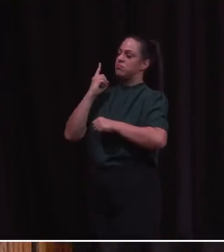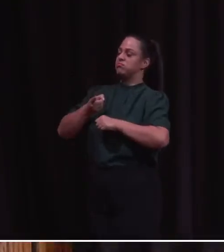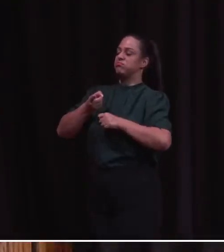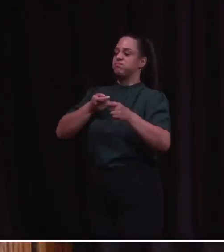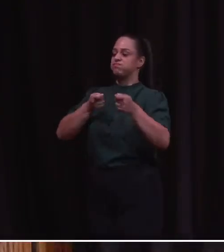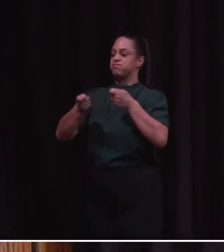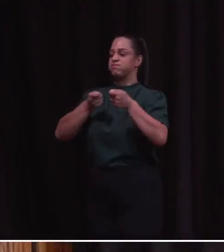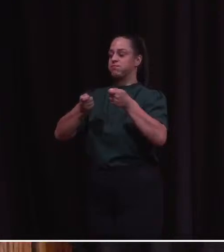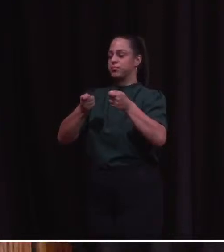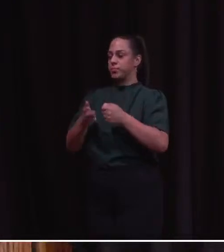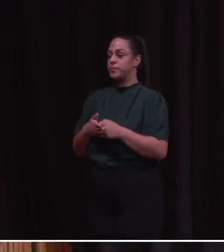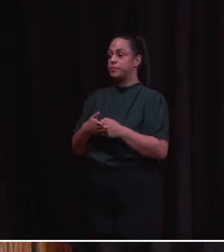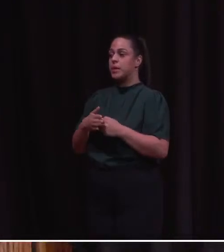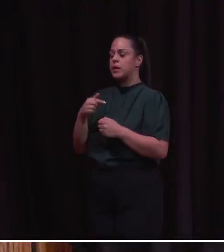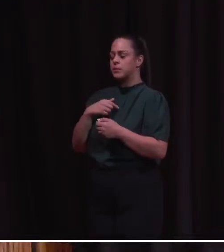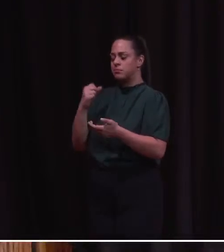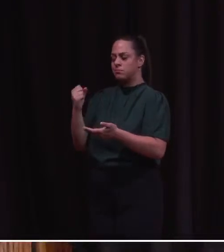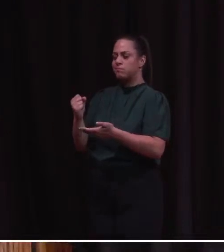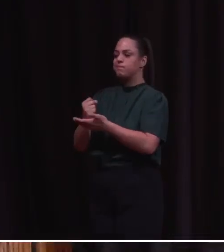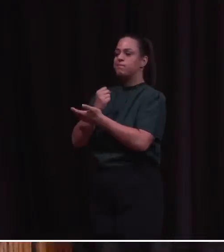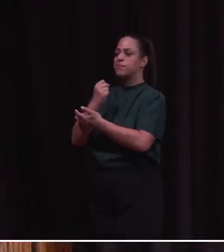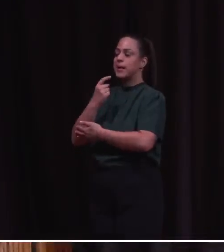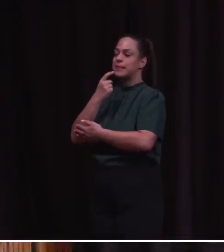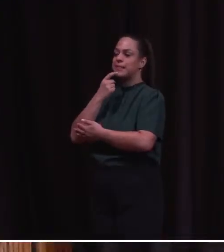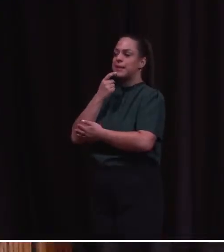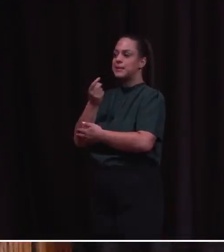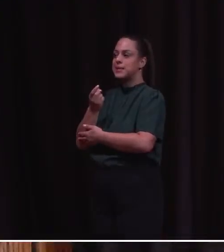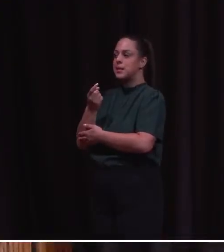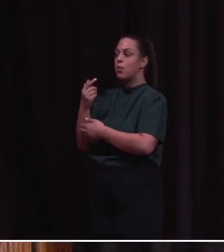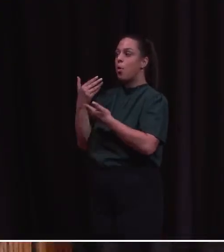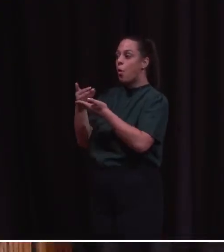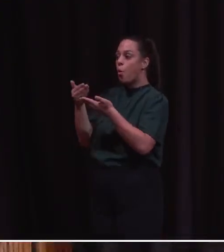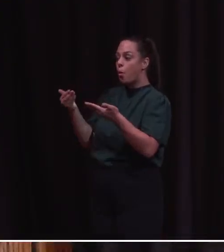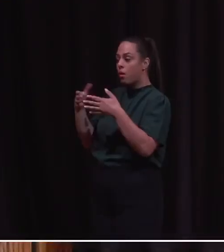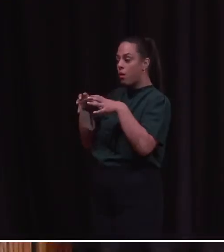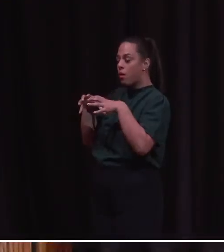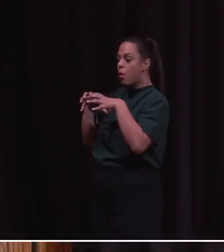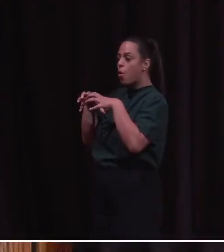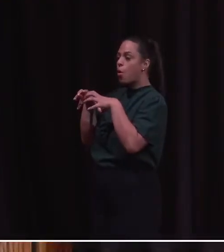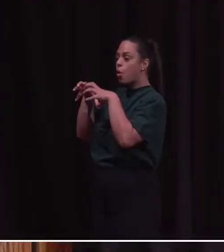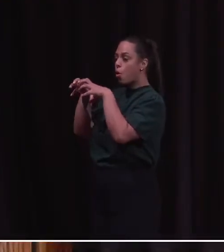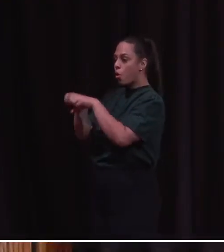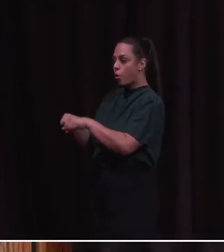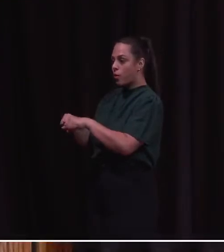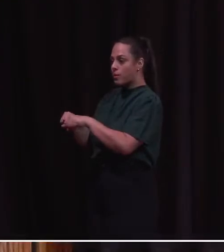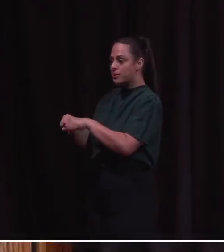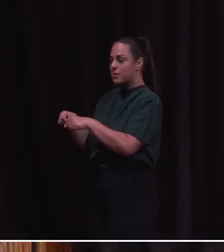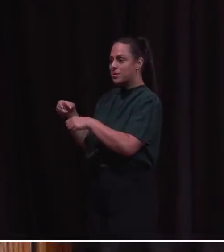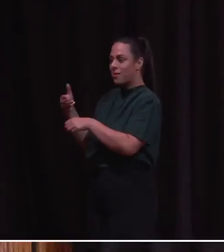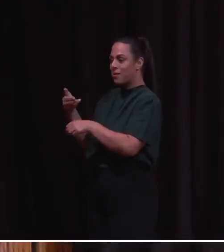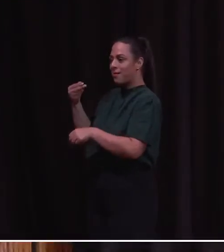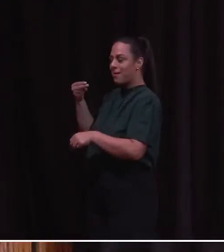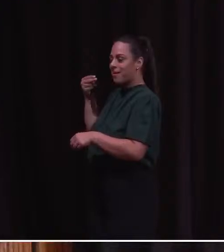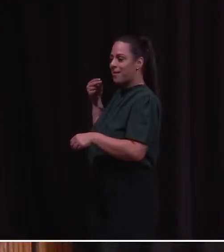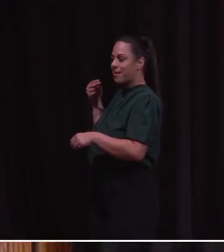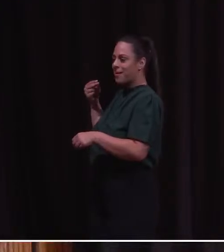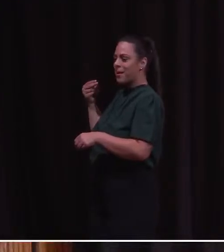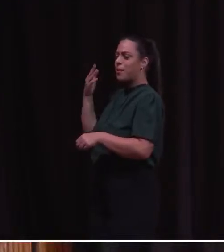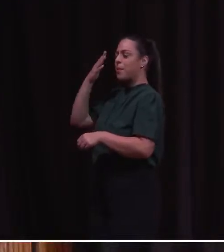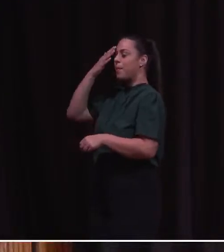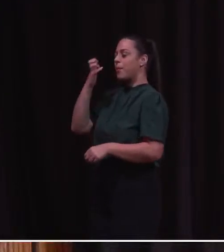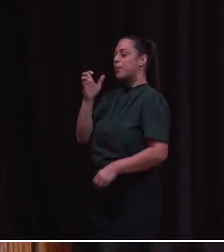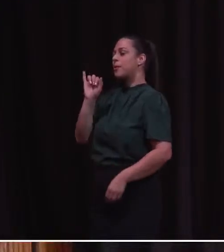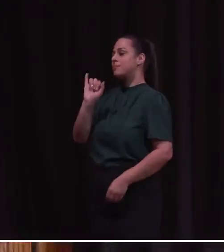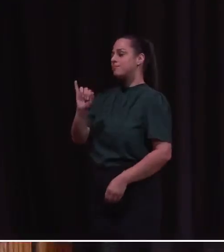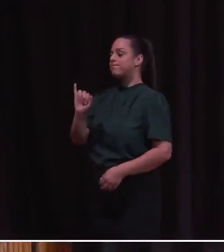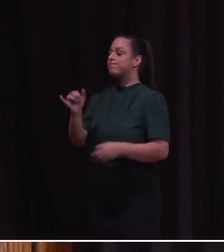significantly, I exposed how women could no longer claim the value of their labor, as it was denigrated and regarded